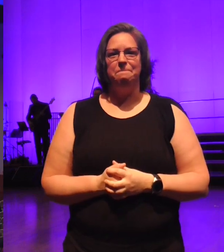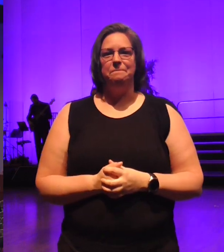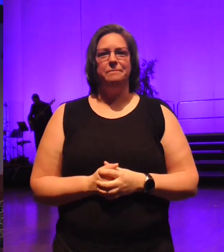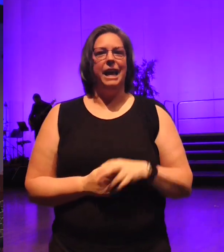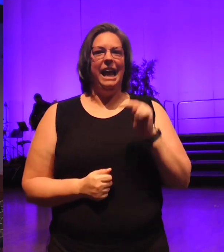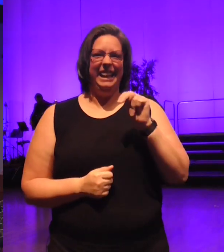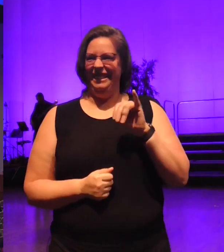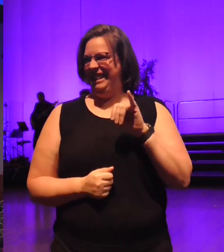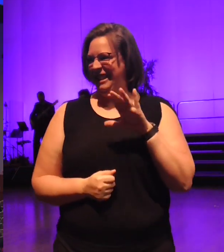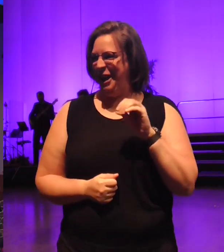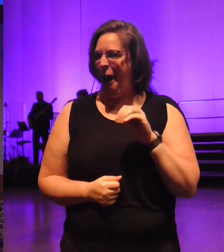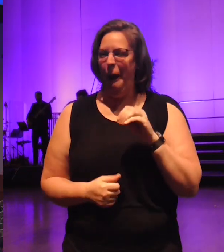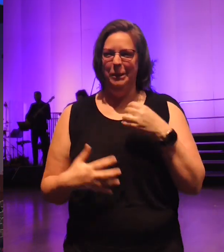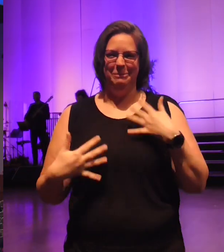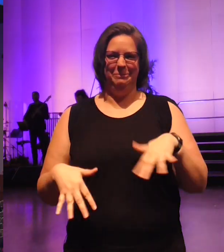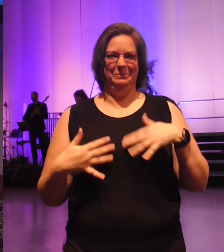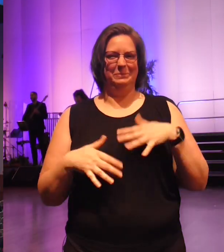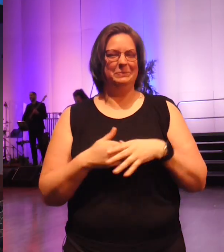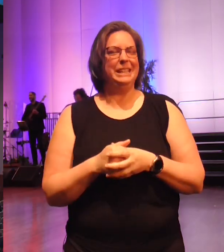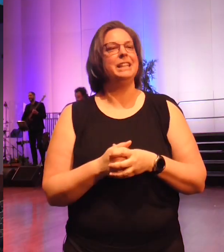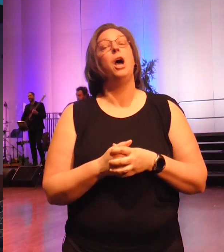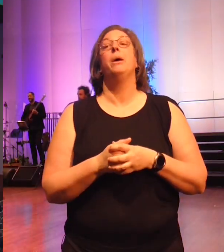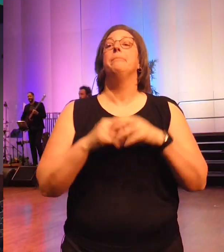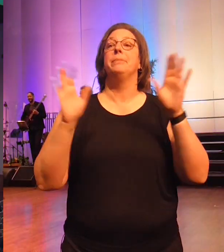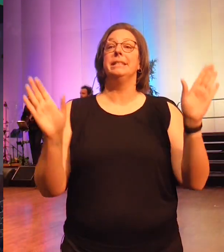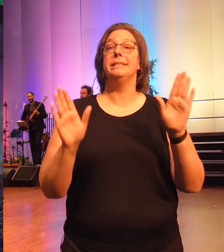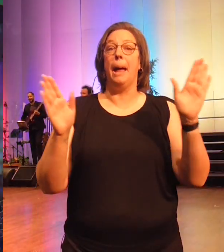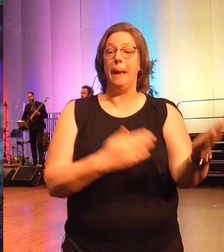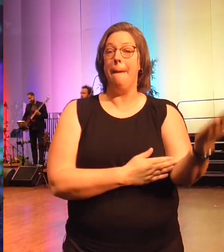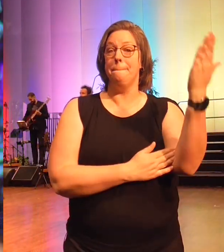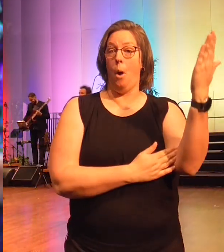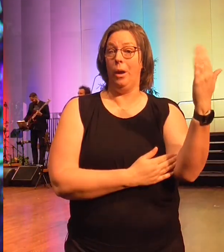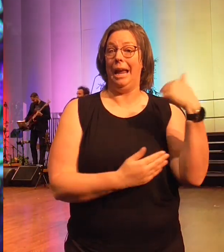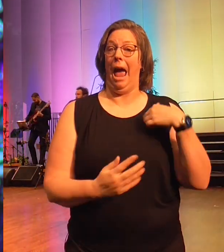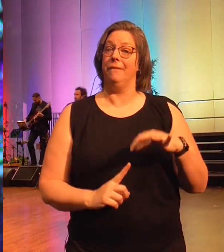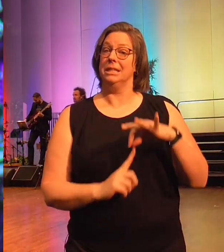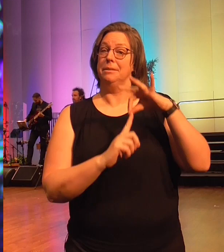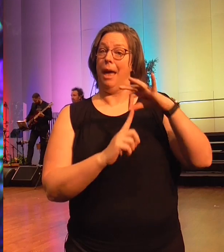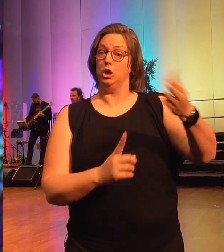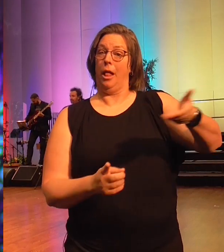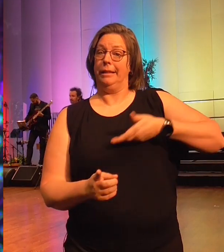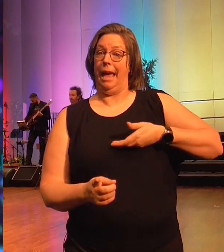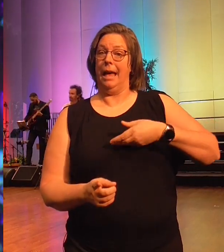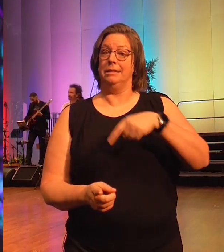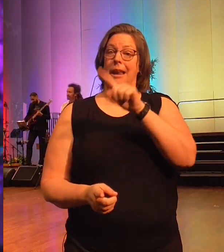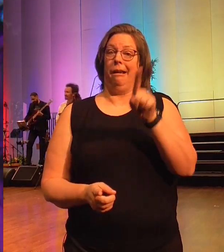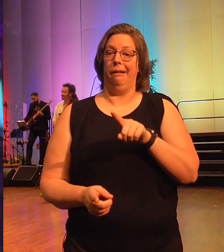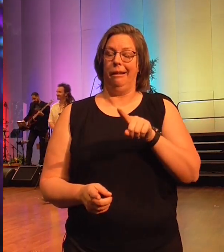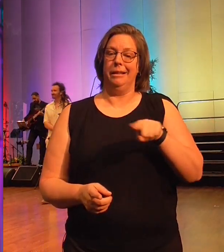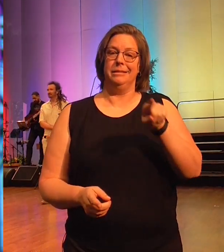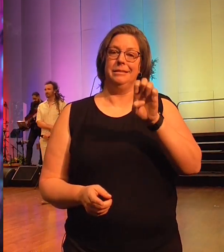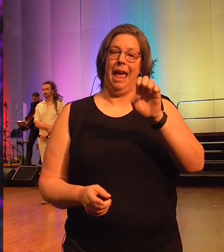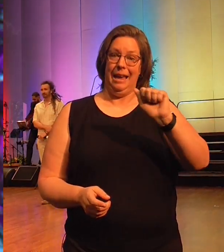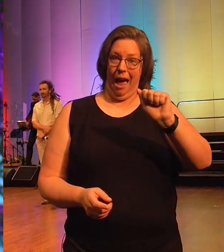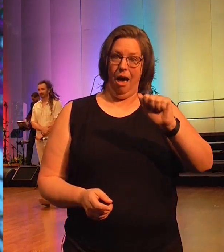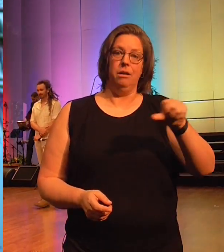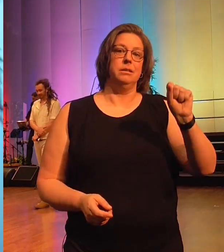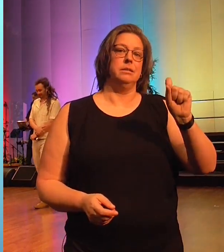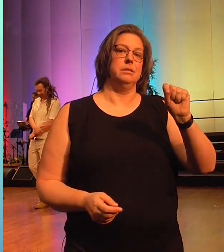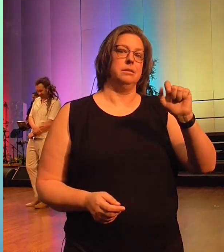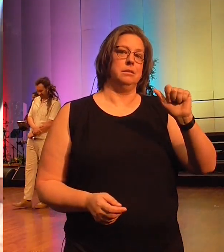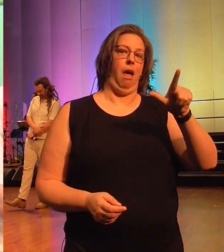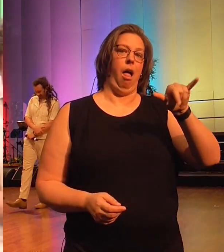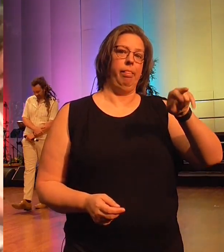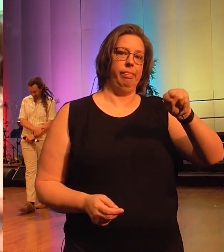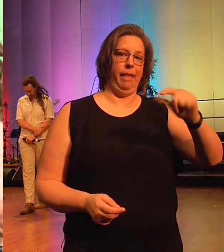Nico. So it is Sunday morning and I have a special guest. His name is Zaya Stallings. Zaya is back with us